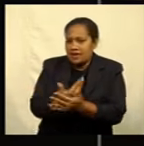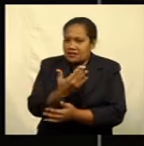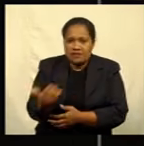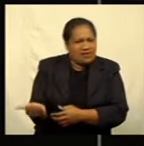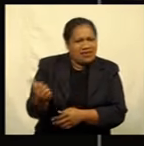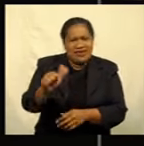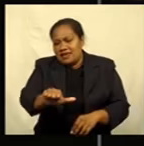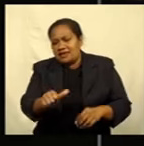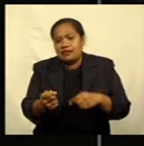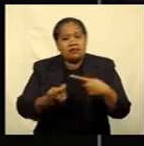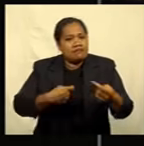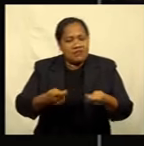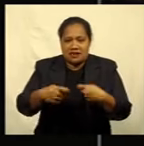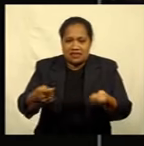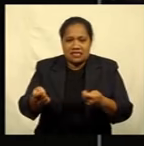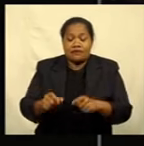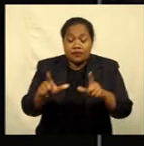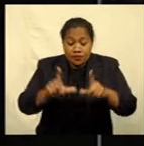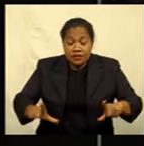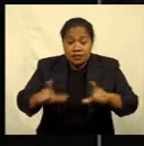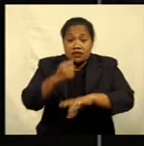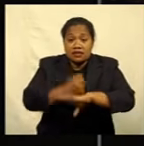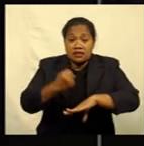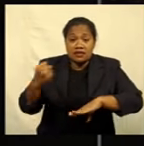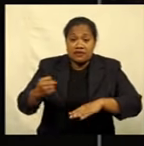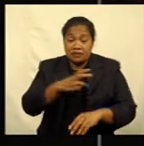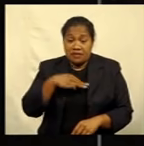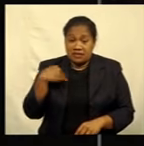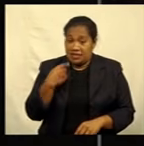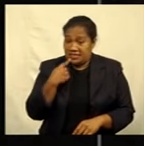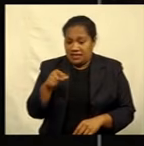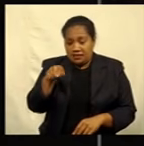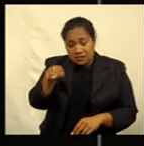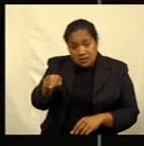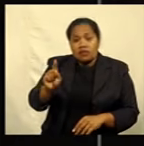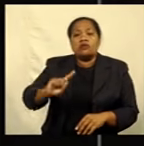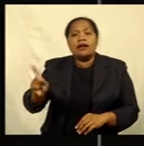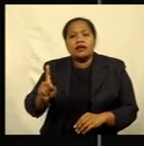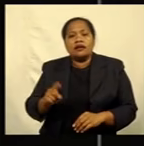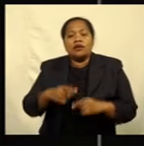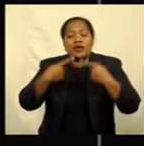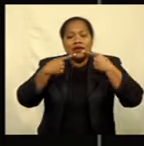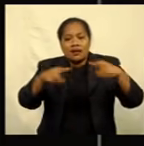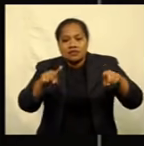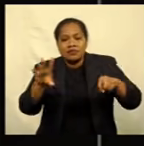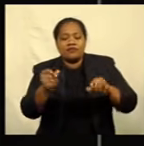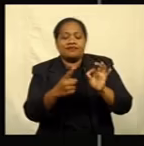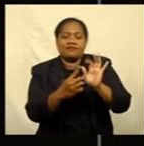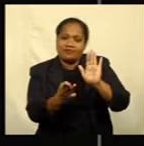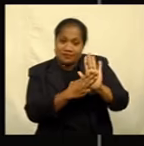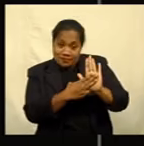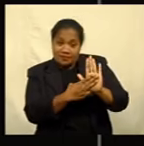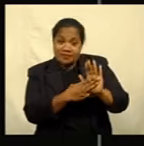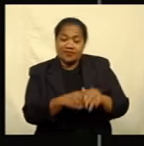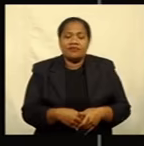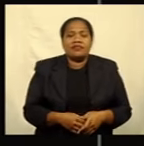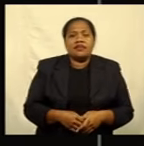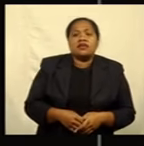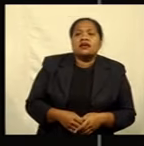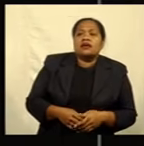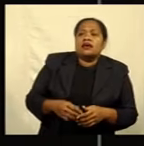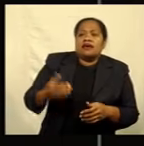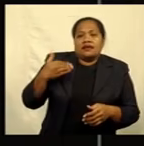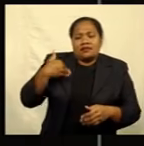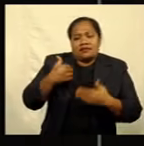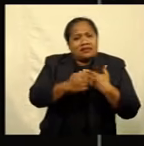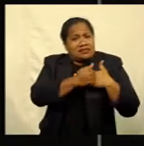the municipal markets. Local Government Minister Premila Kumar says this is in line with the announcement by the Prime Minister and the Health and